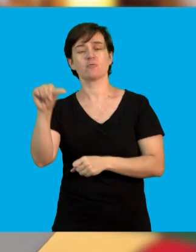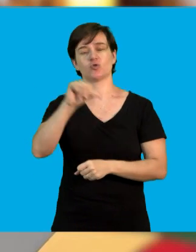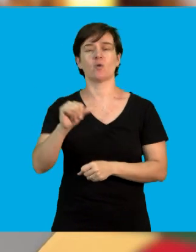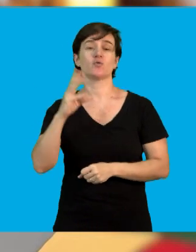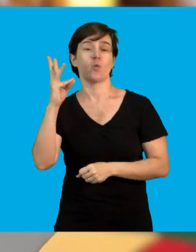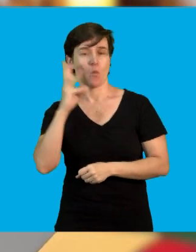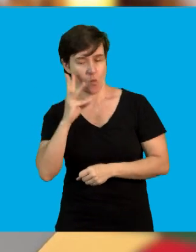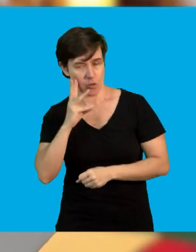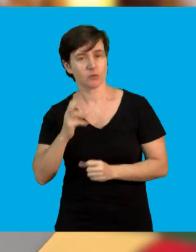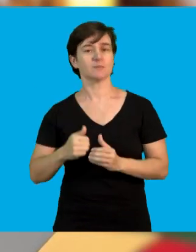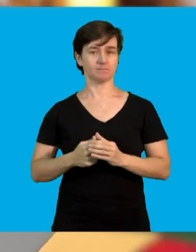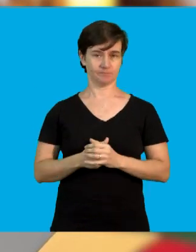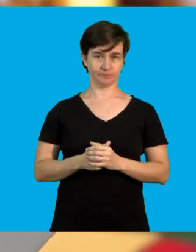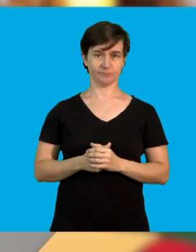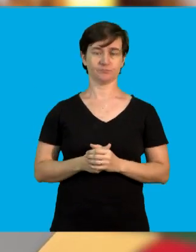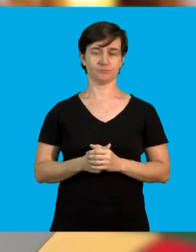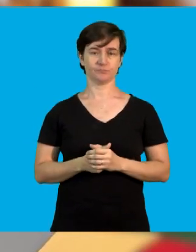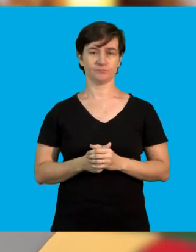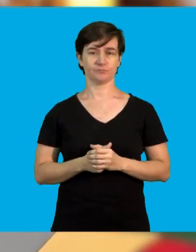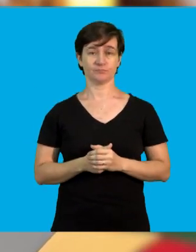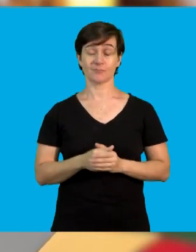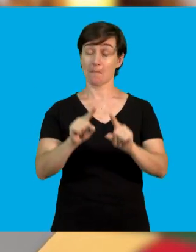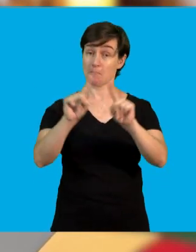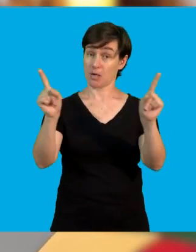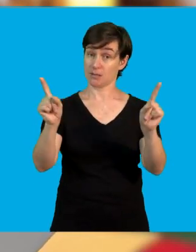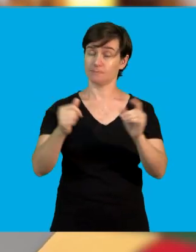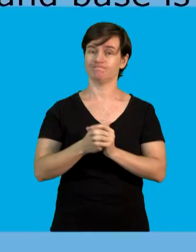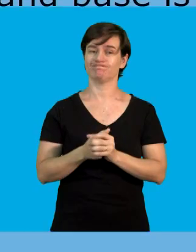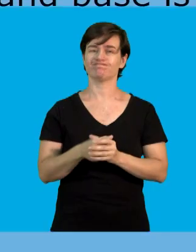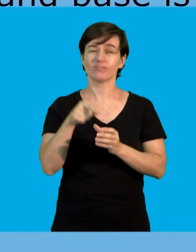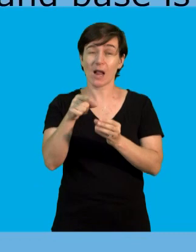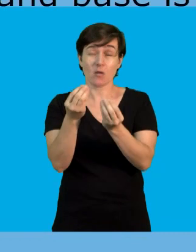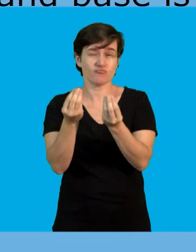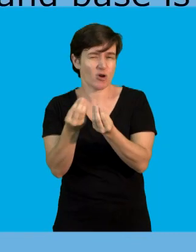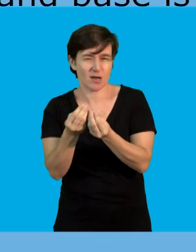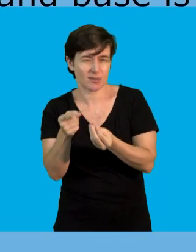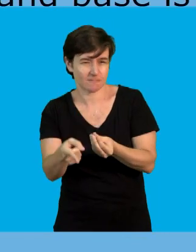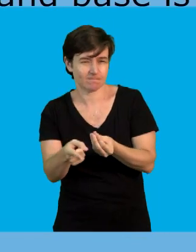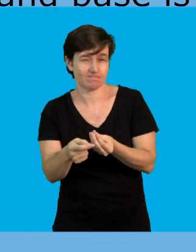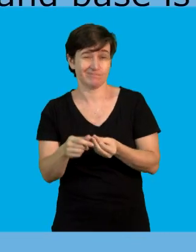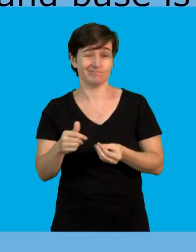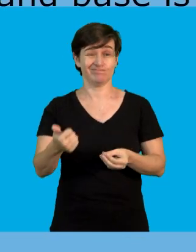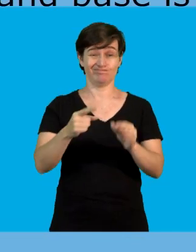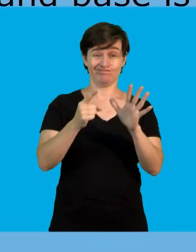and a base, the product is going to be the salt and water. However, the